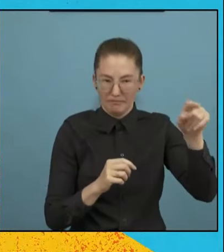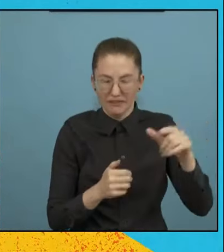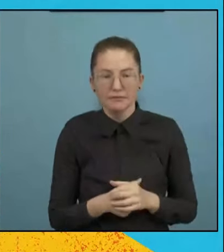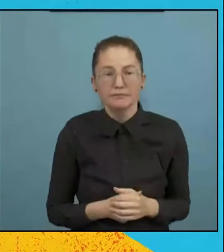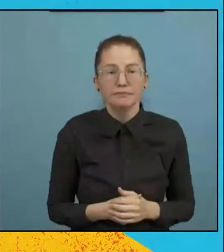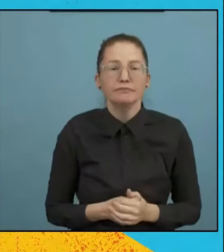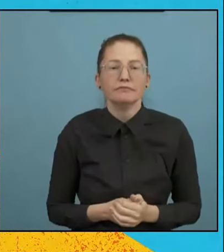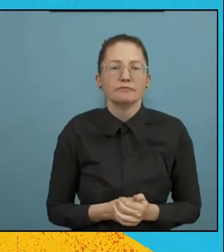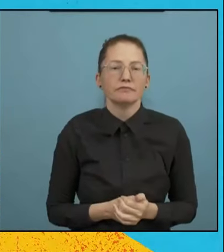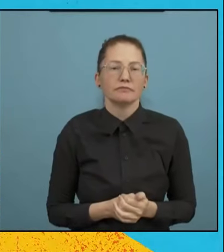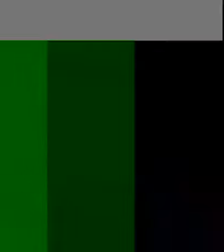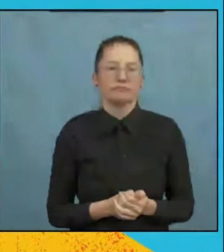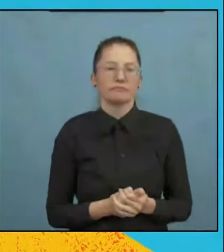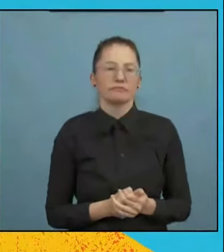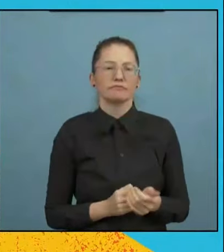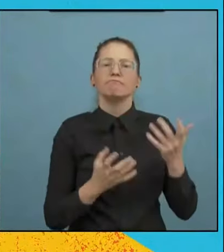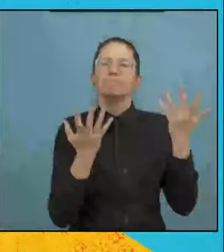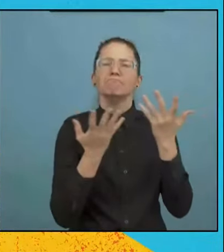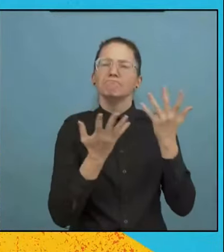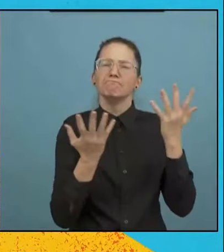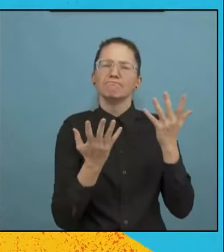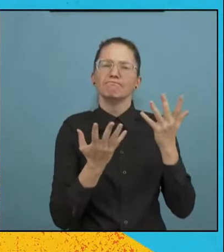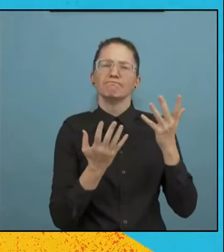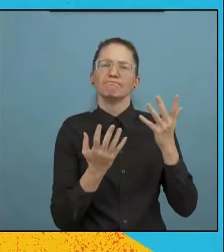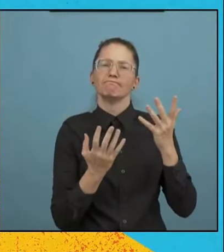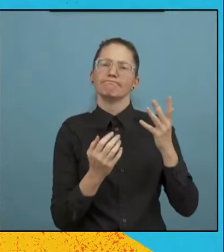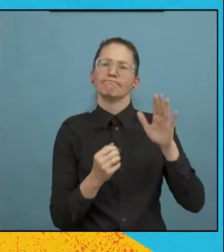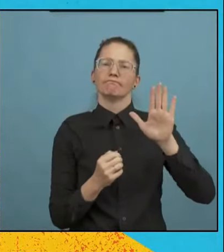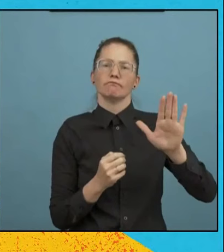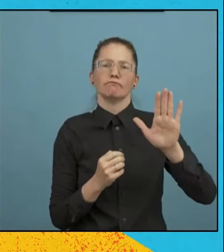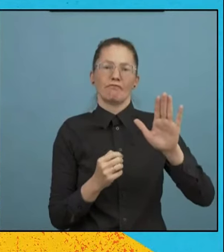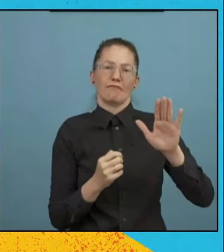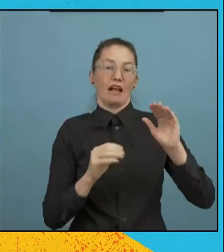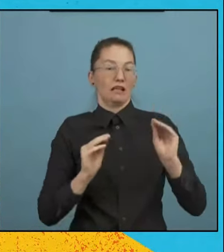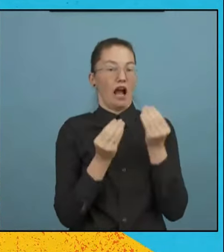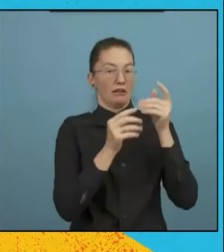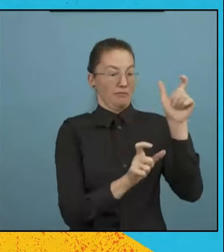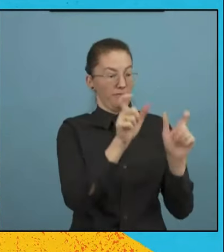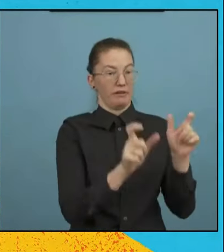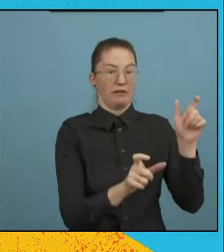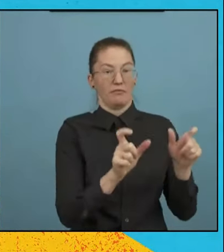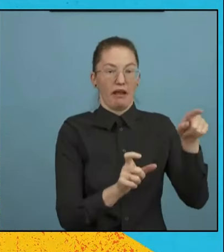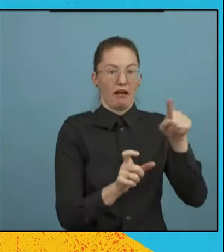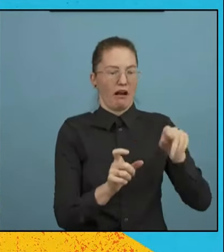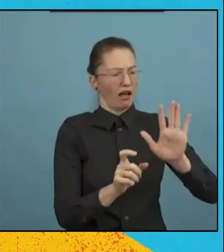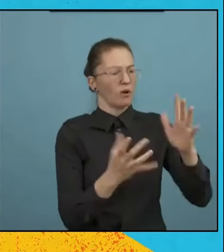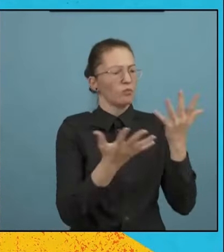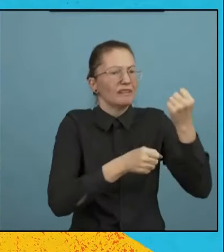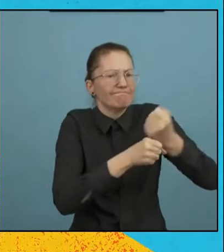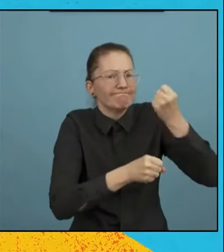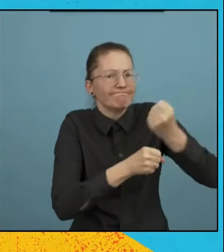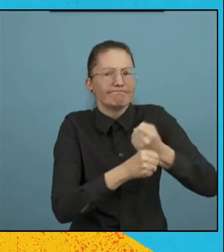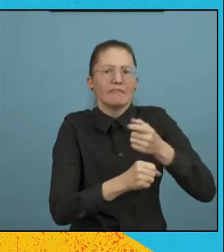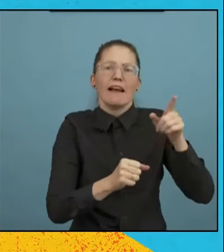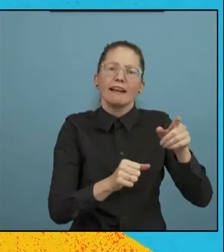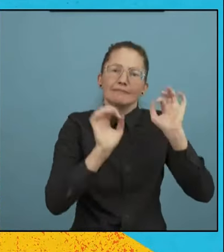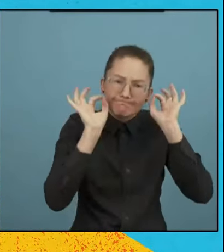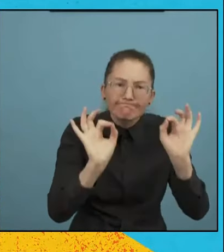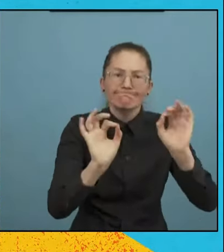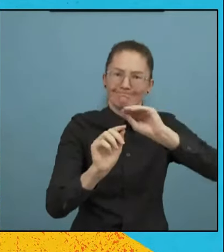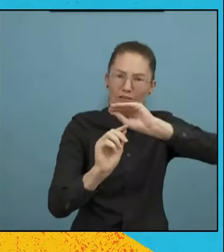night to make a difference in their communities. I'd like to first of all start by paying tribute to all the youth across the front lines